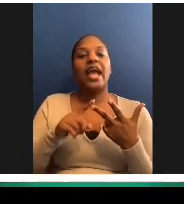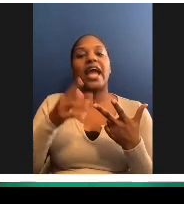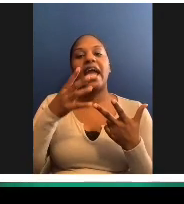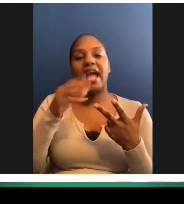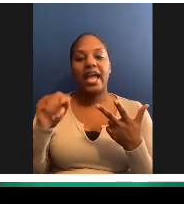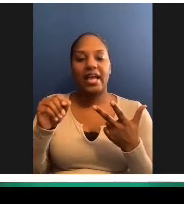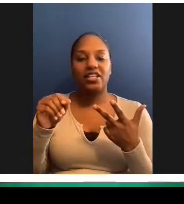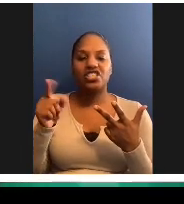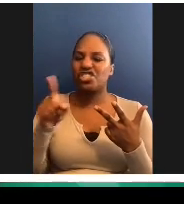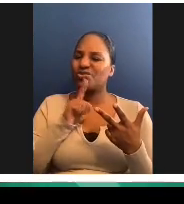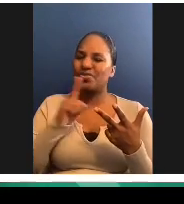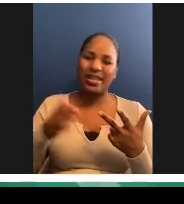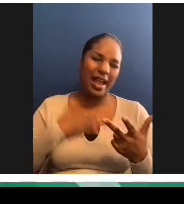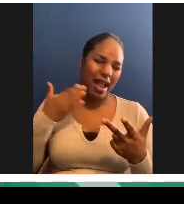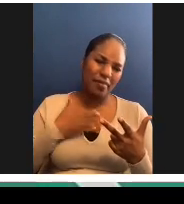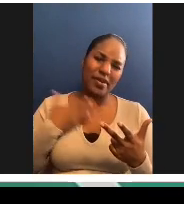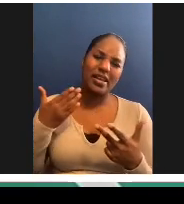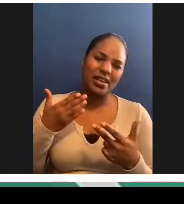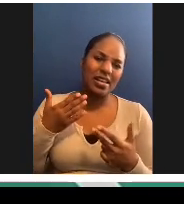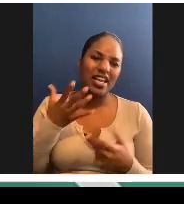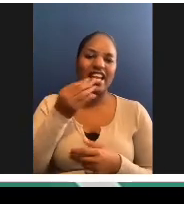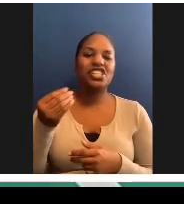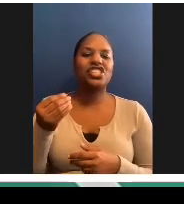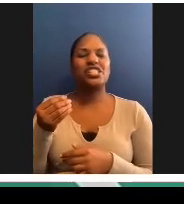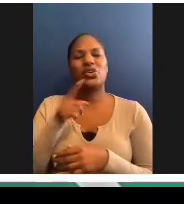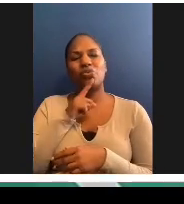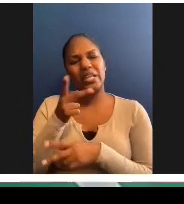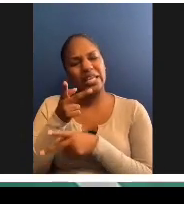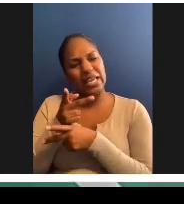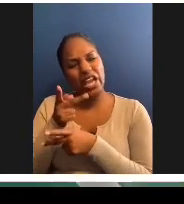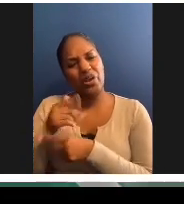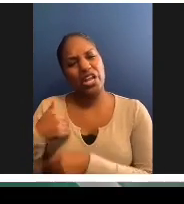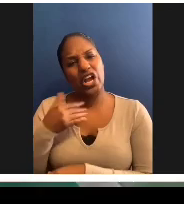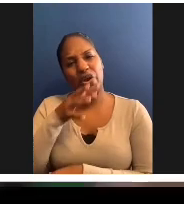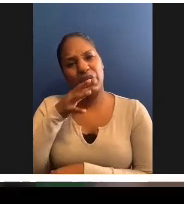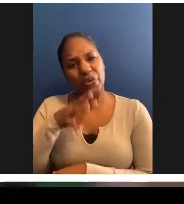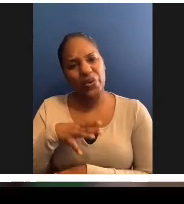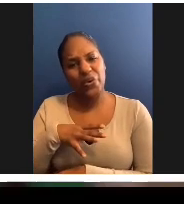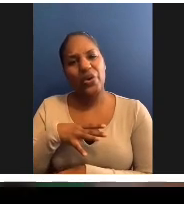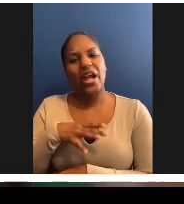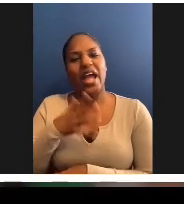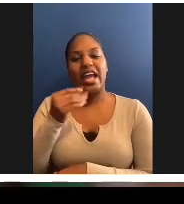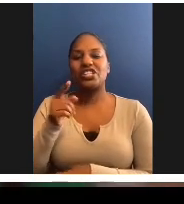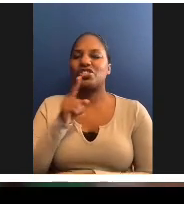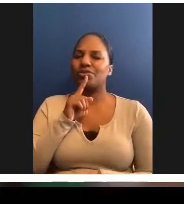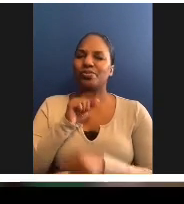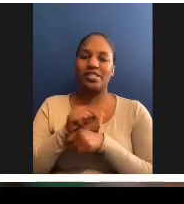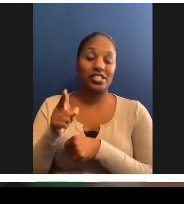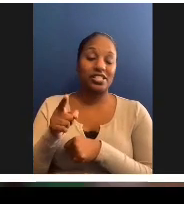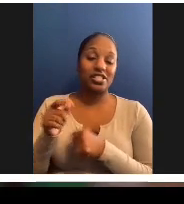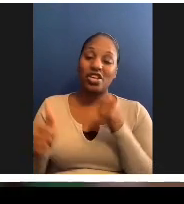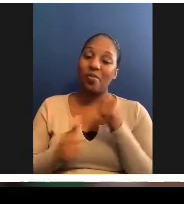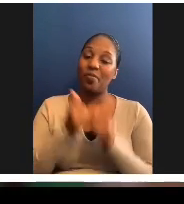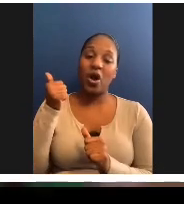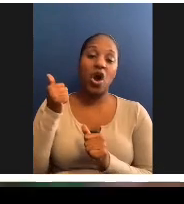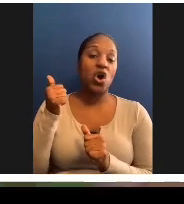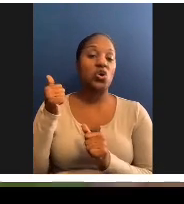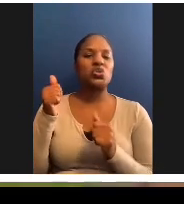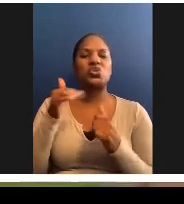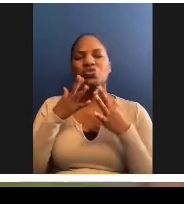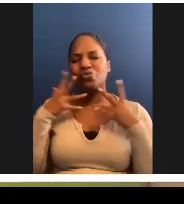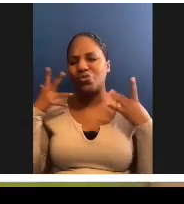very active. She's a caring young lady. She's absolutely one of the most outgoing people I